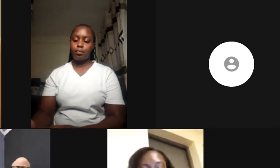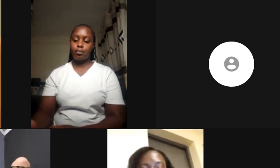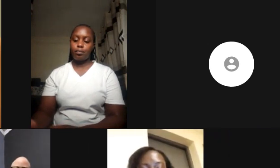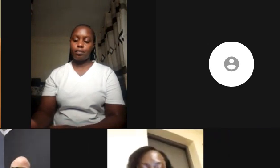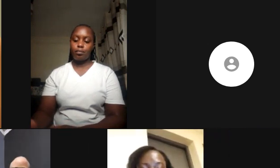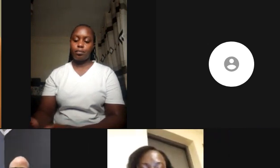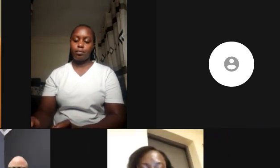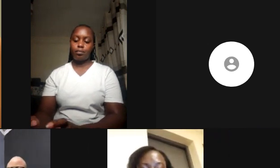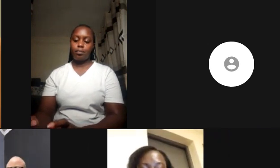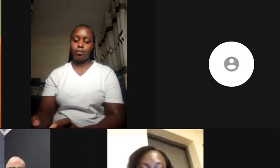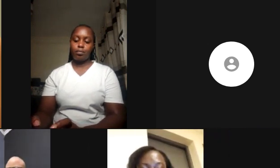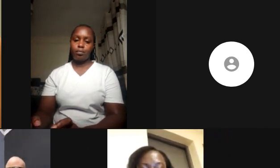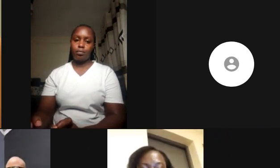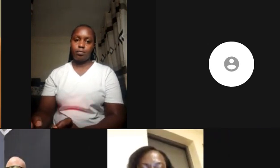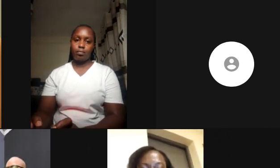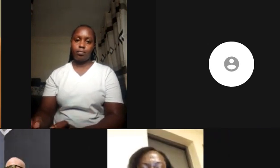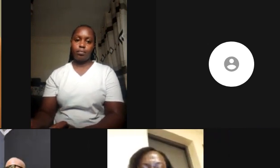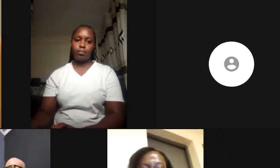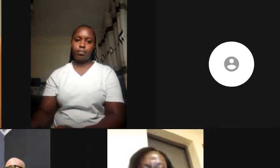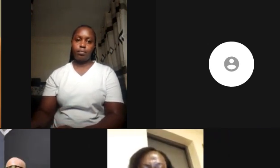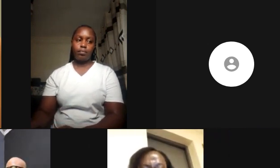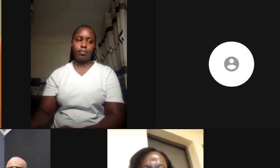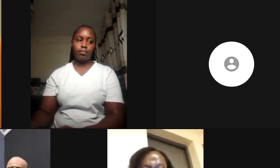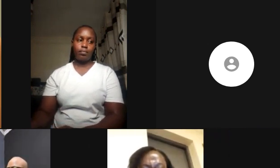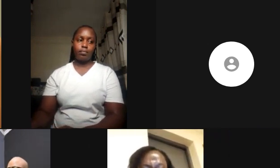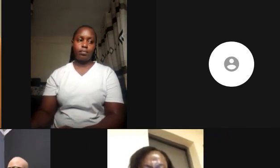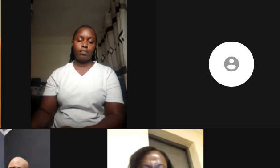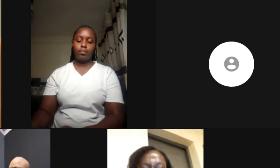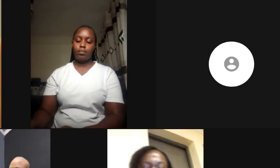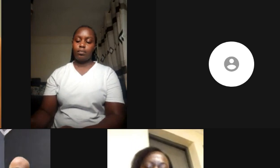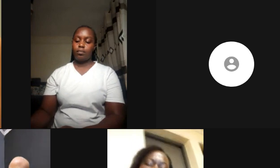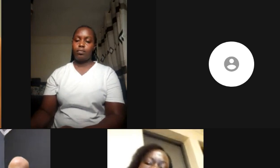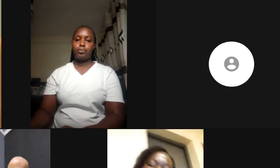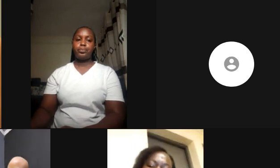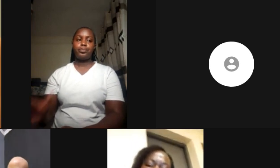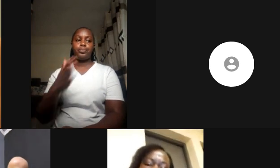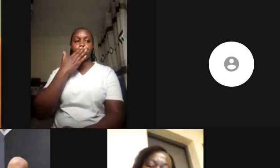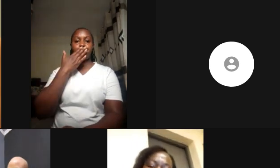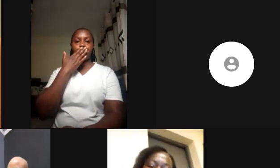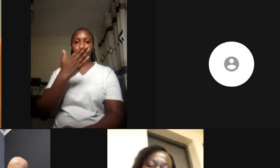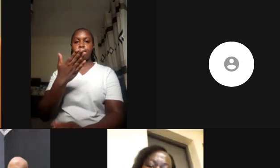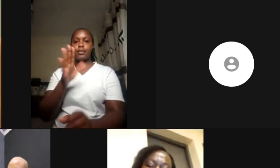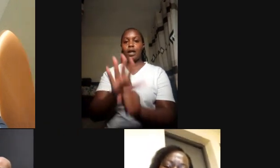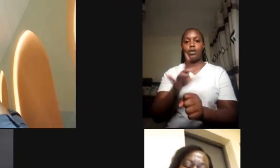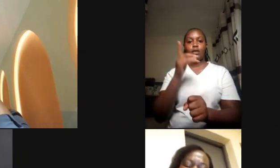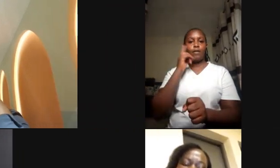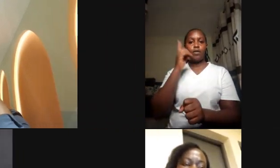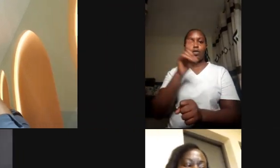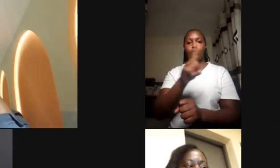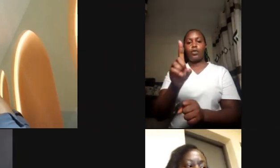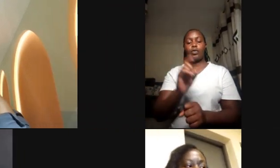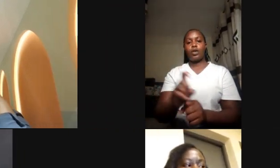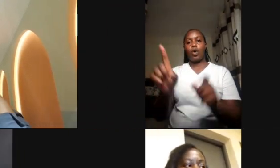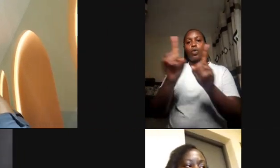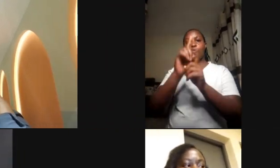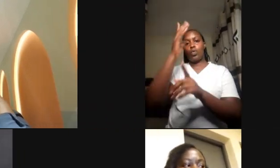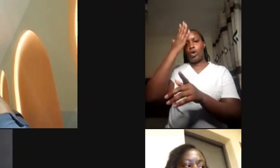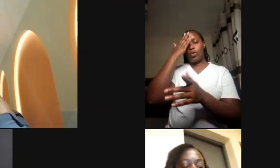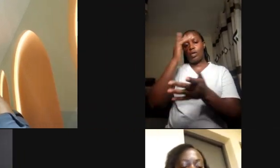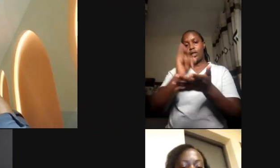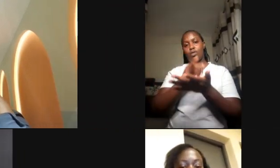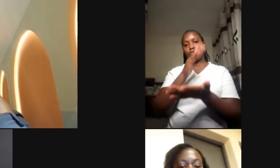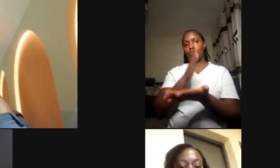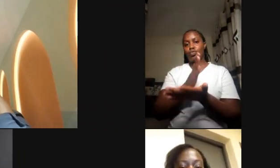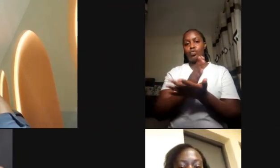this is a trick question in one way or the other. And I don't know if first I delve into that particular